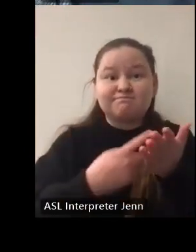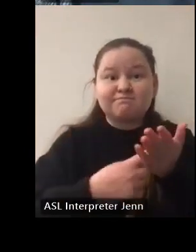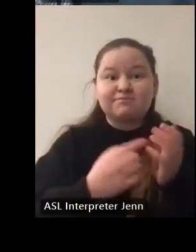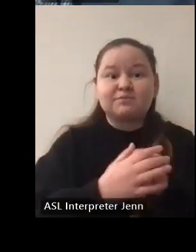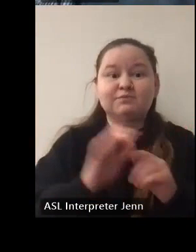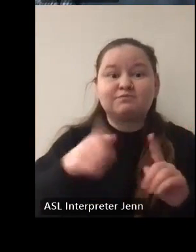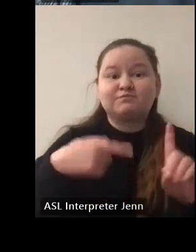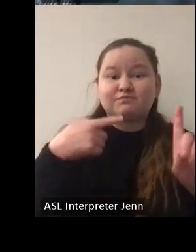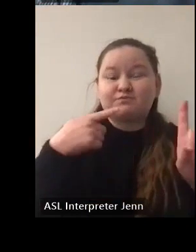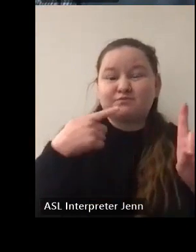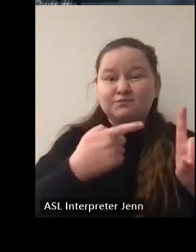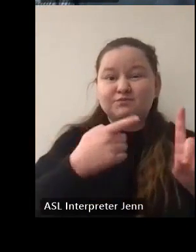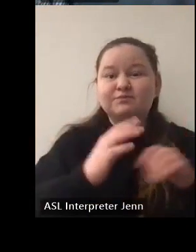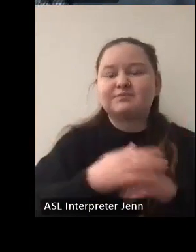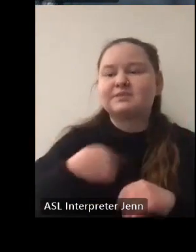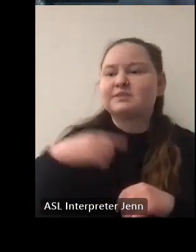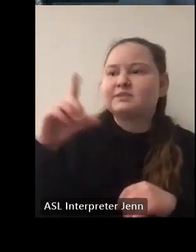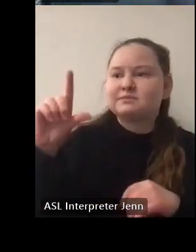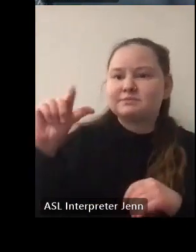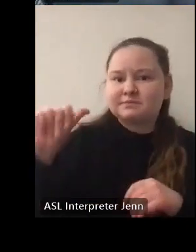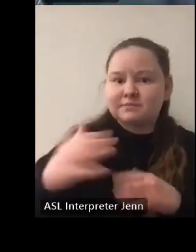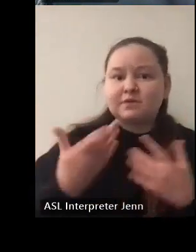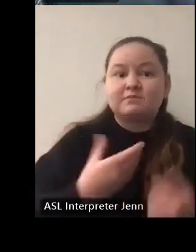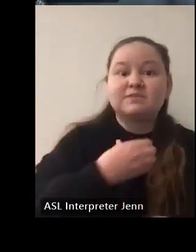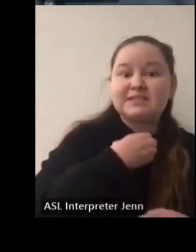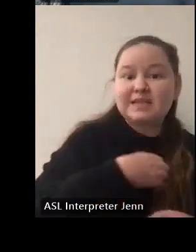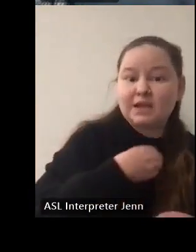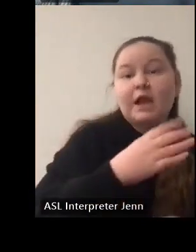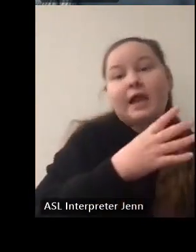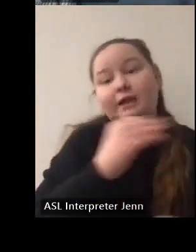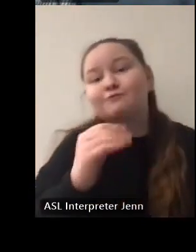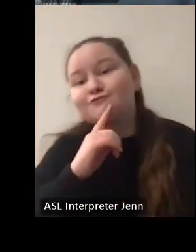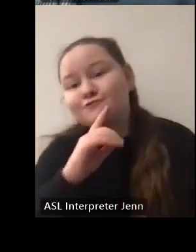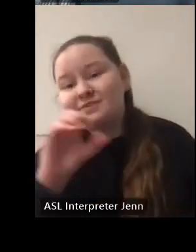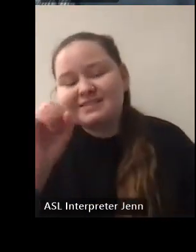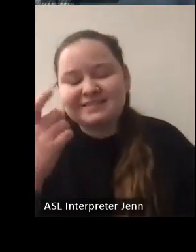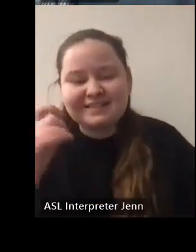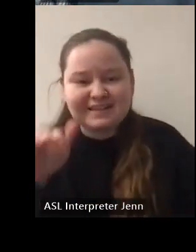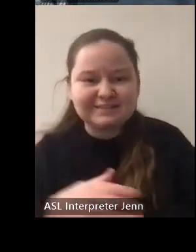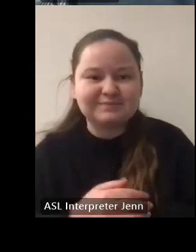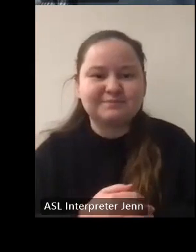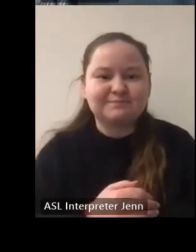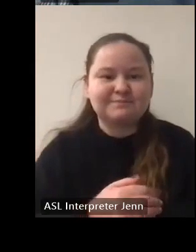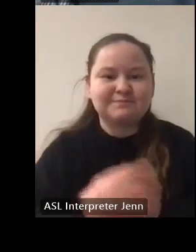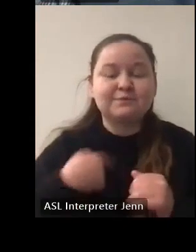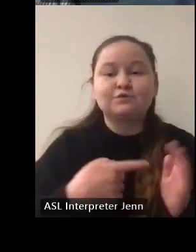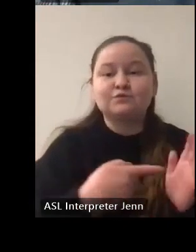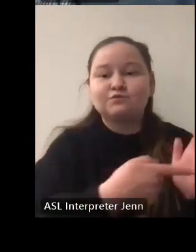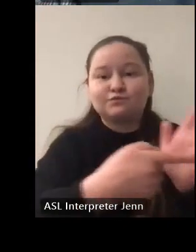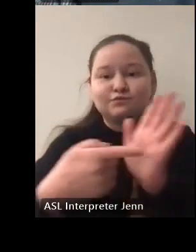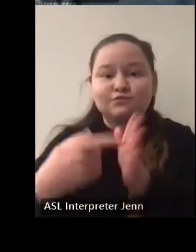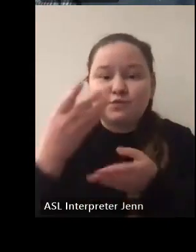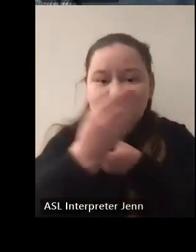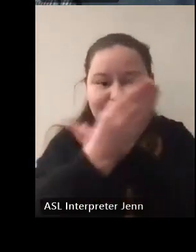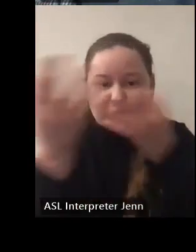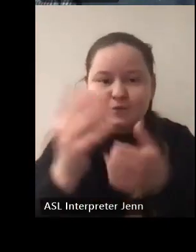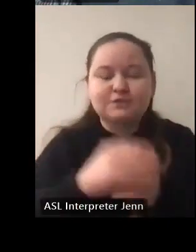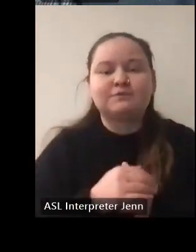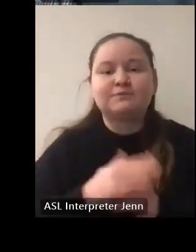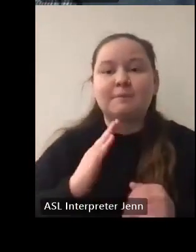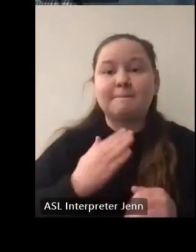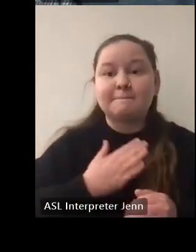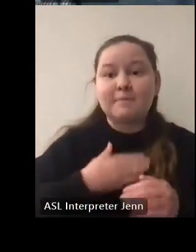position disability as desirable and truly sexy to ignite and inform. I'm going to speak to my work in